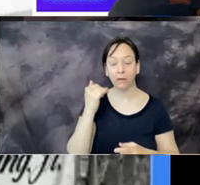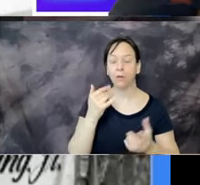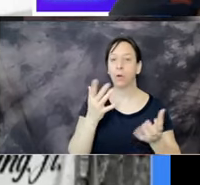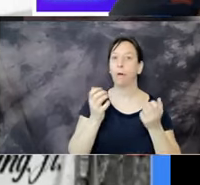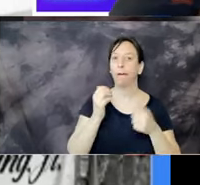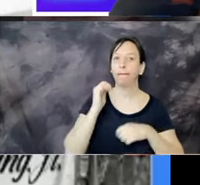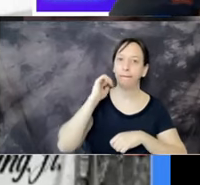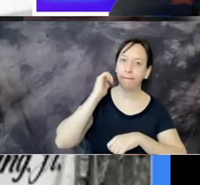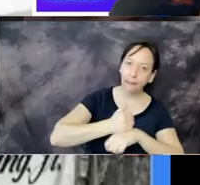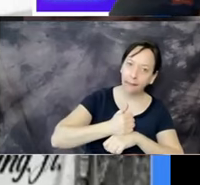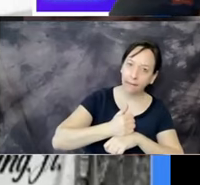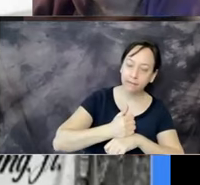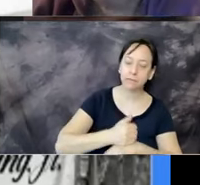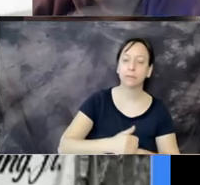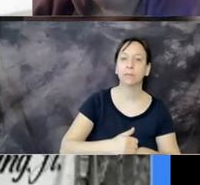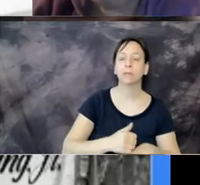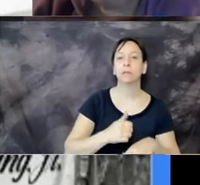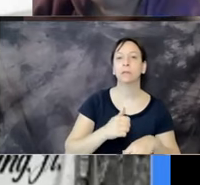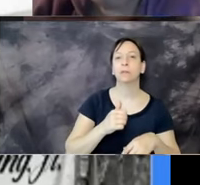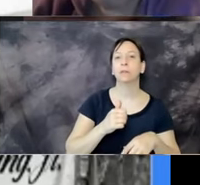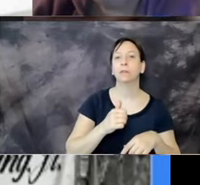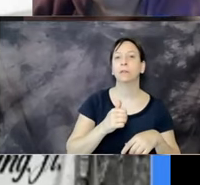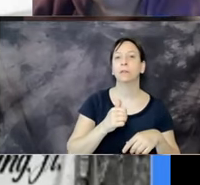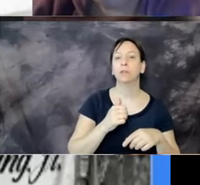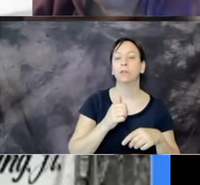enact Section